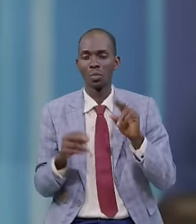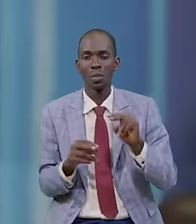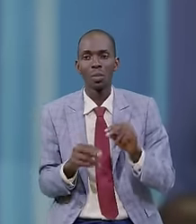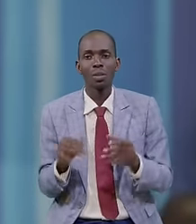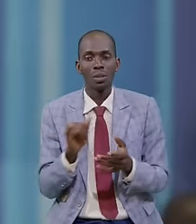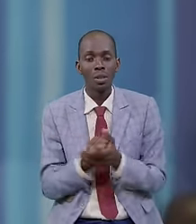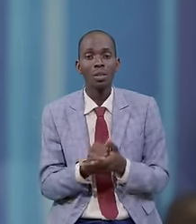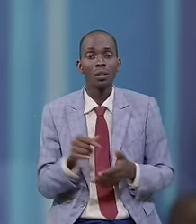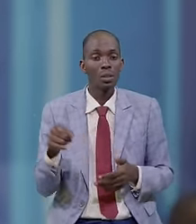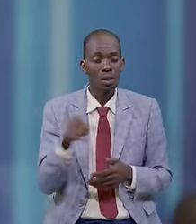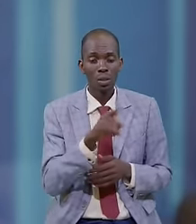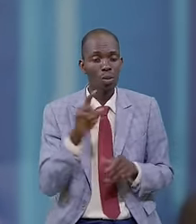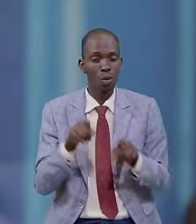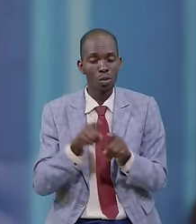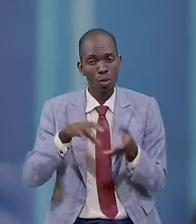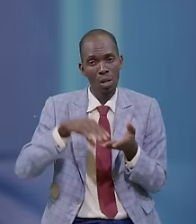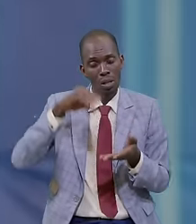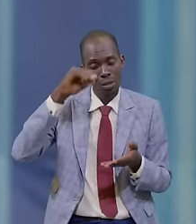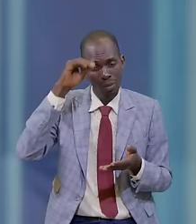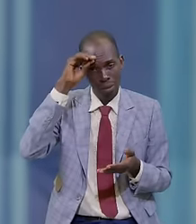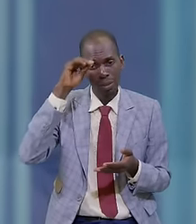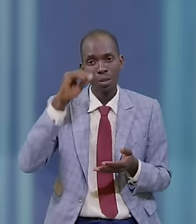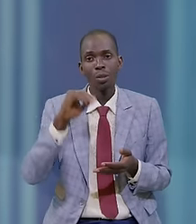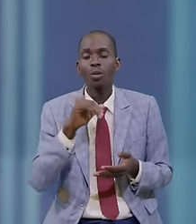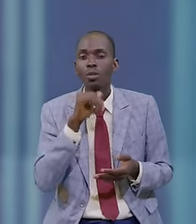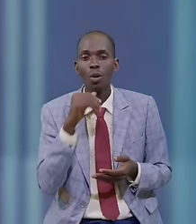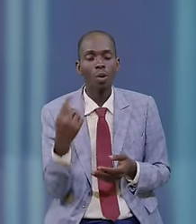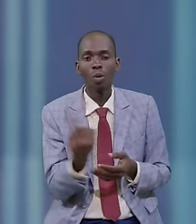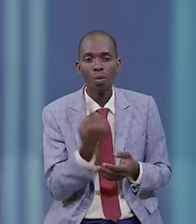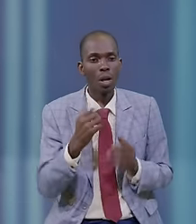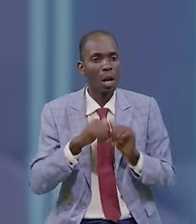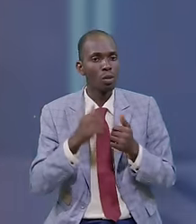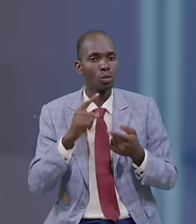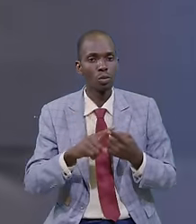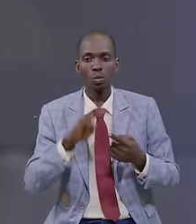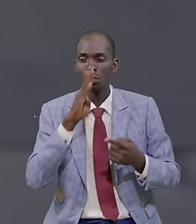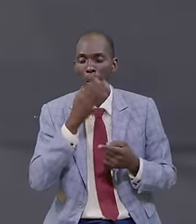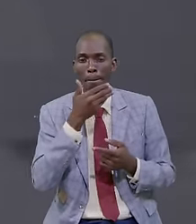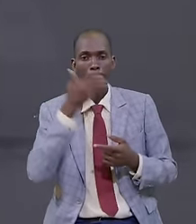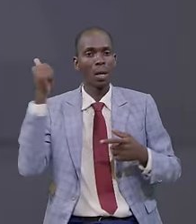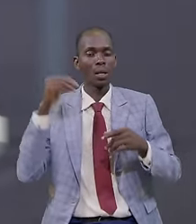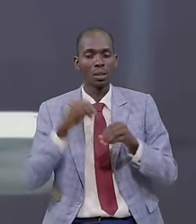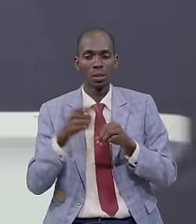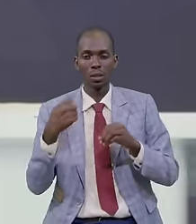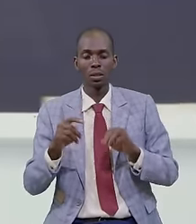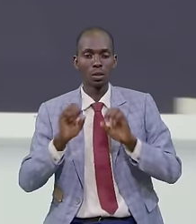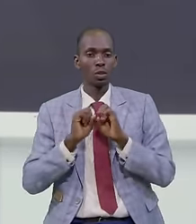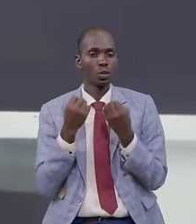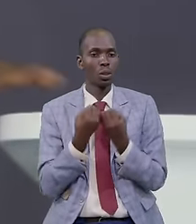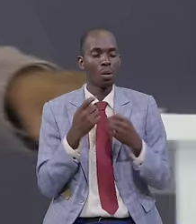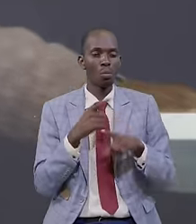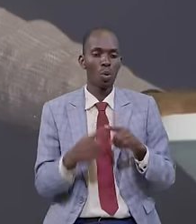will stand, and they will not fall for the corruption in society. We're talking about